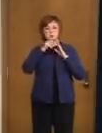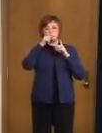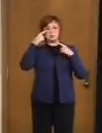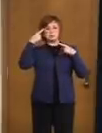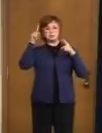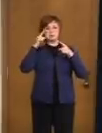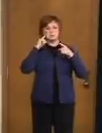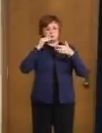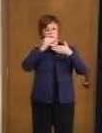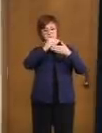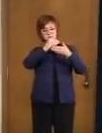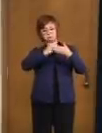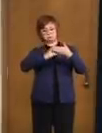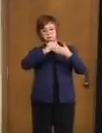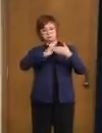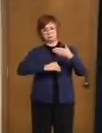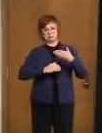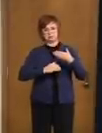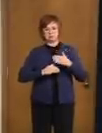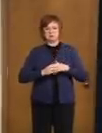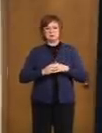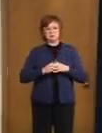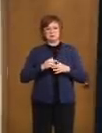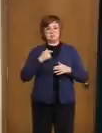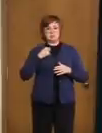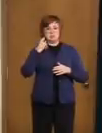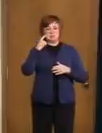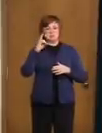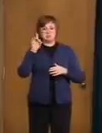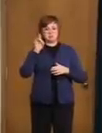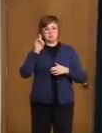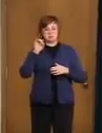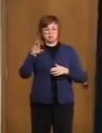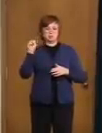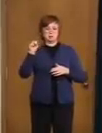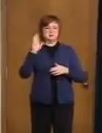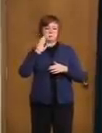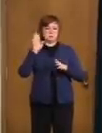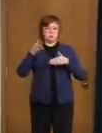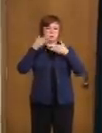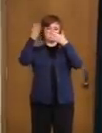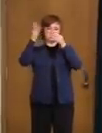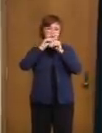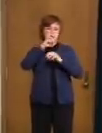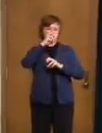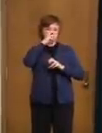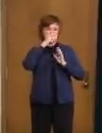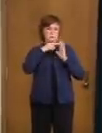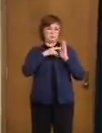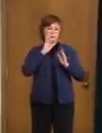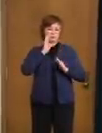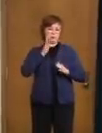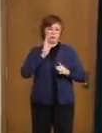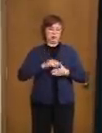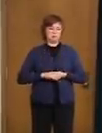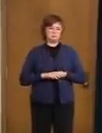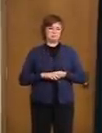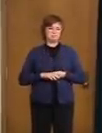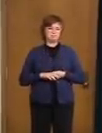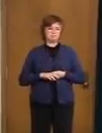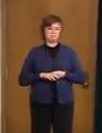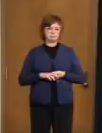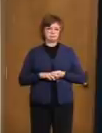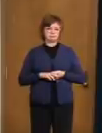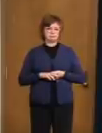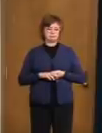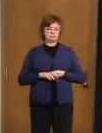Christmas holiday, I'm sure Dr. Shahab may be coming forward with some recommendations that would change those measures and quite likely add to them.